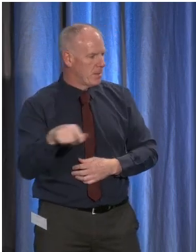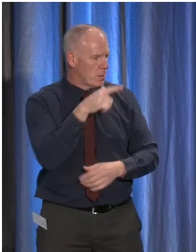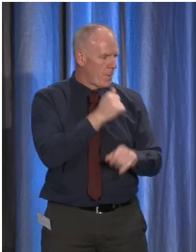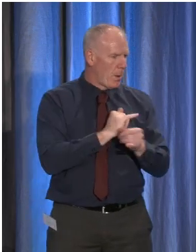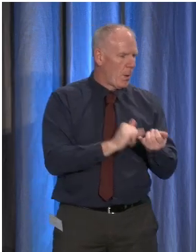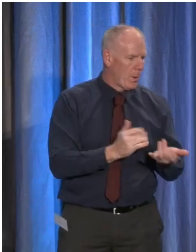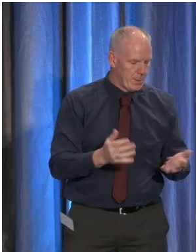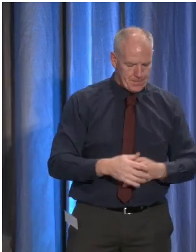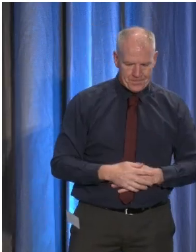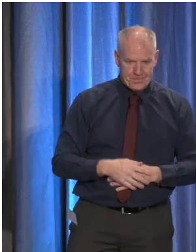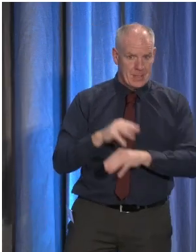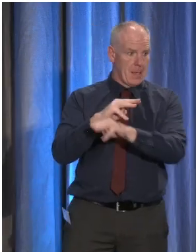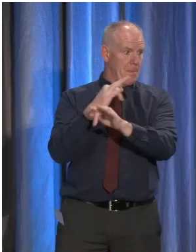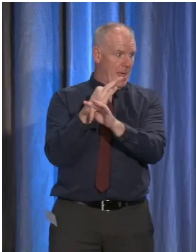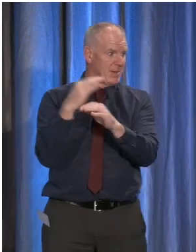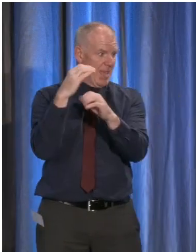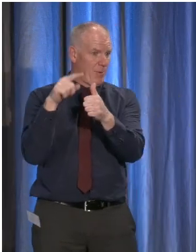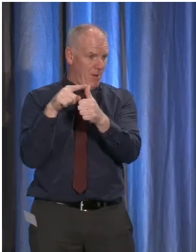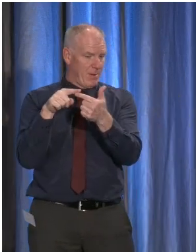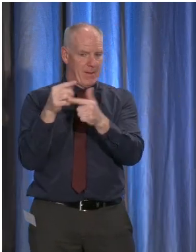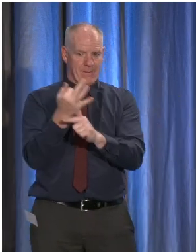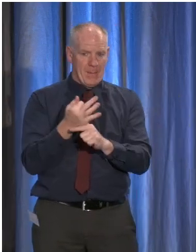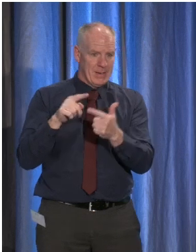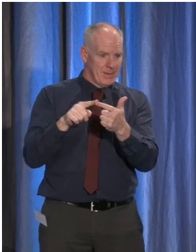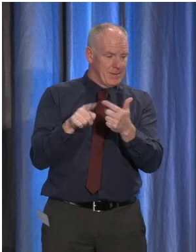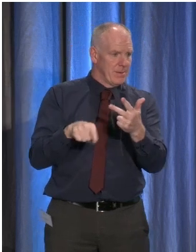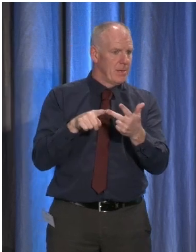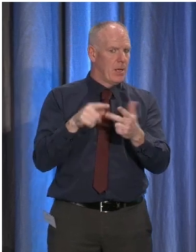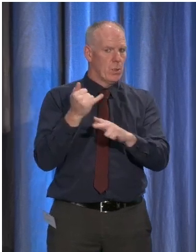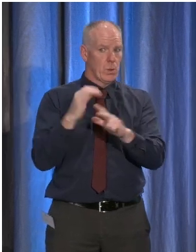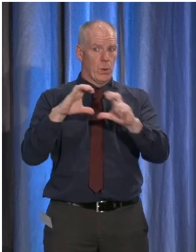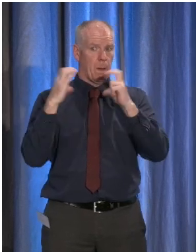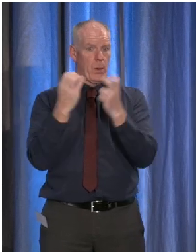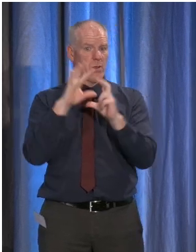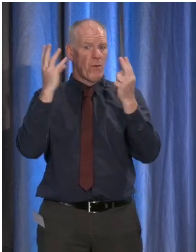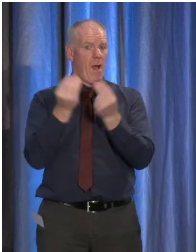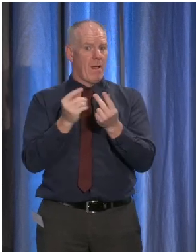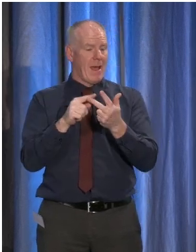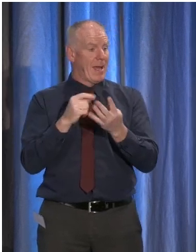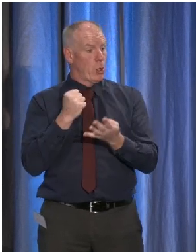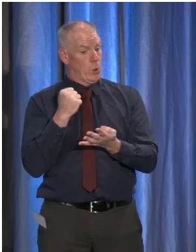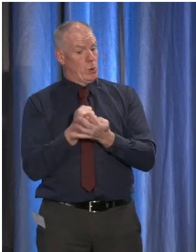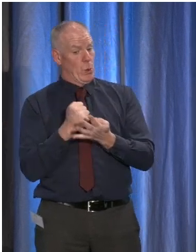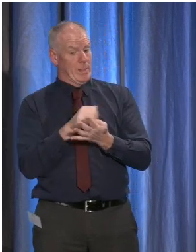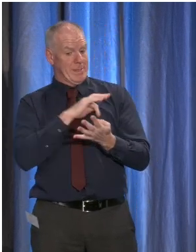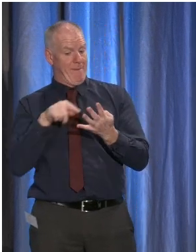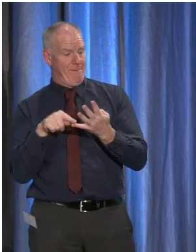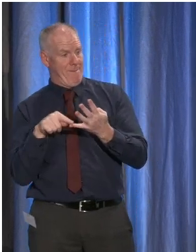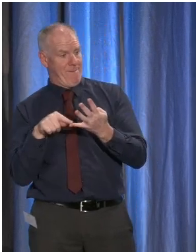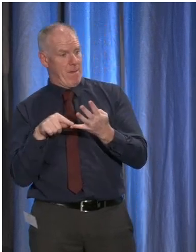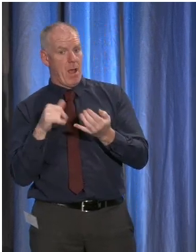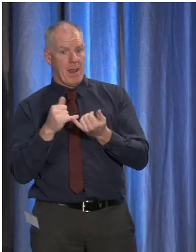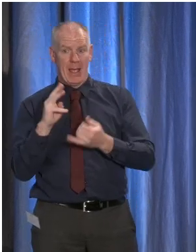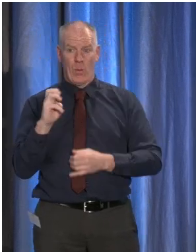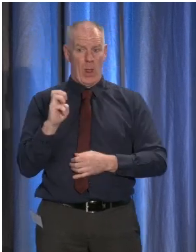there about parent carers, families, school communities and students themselves, students